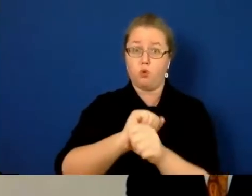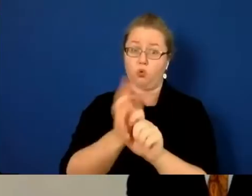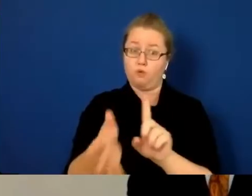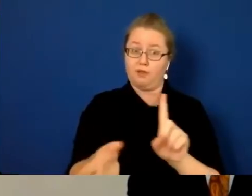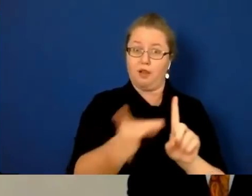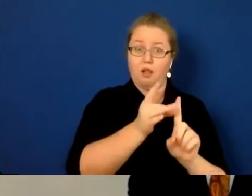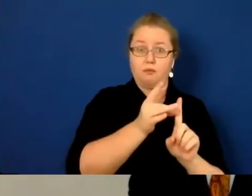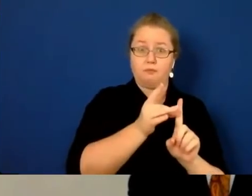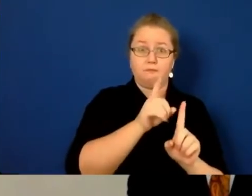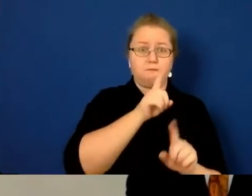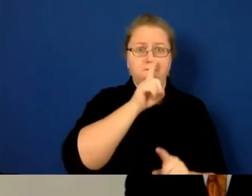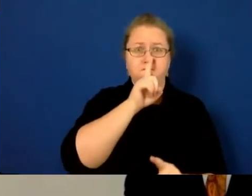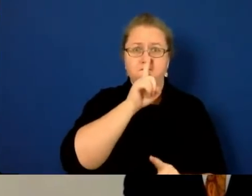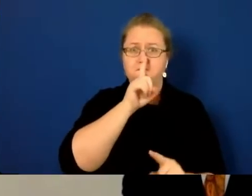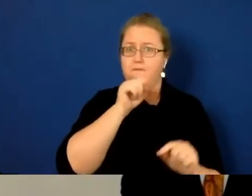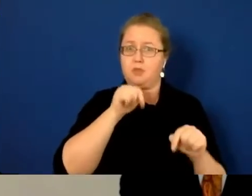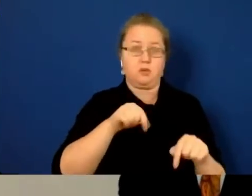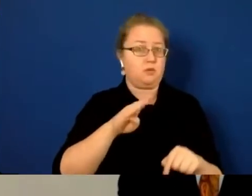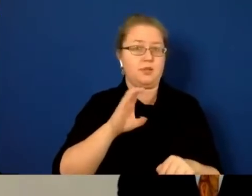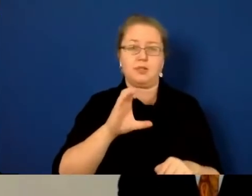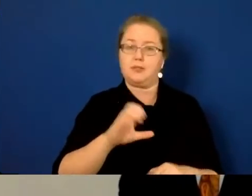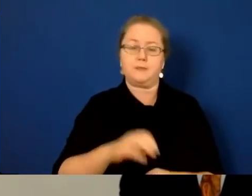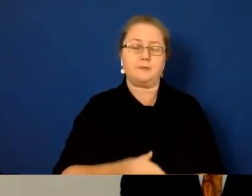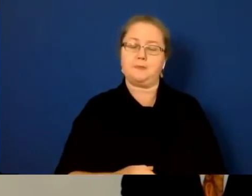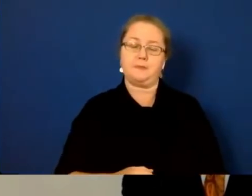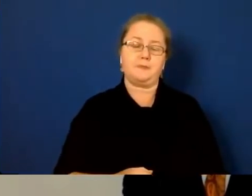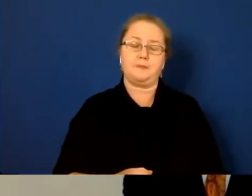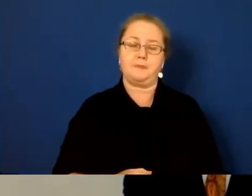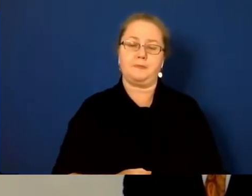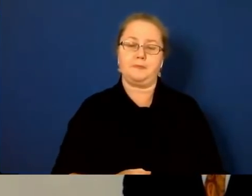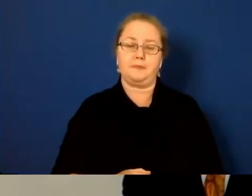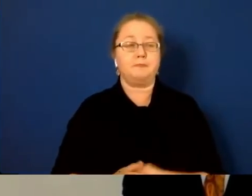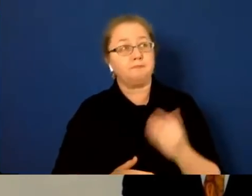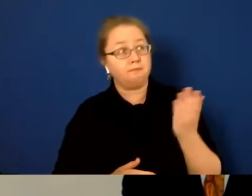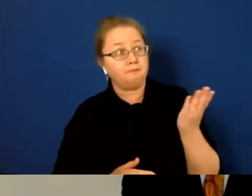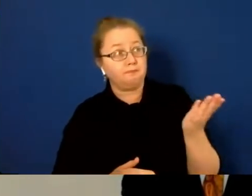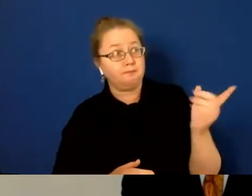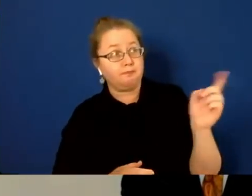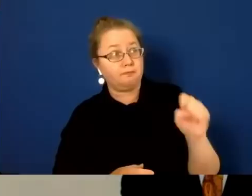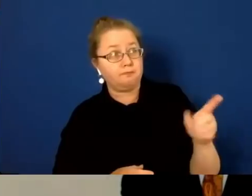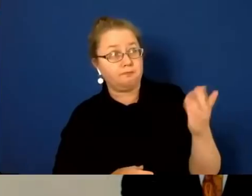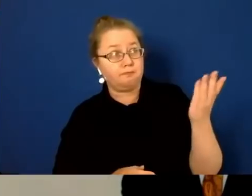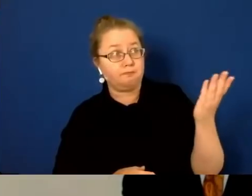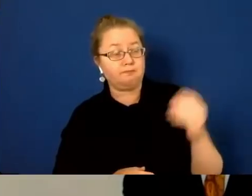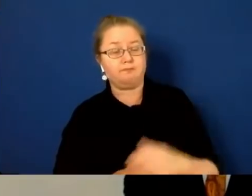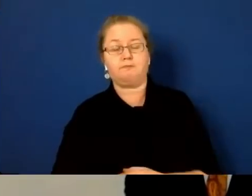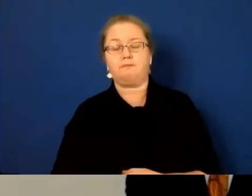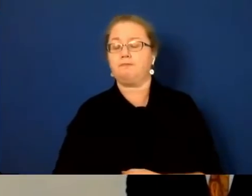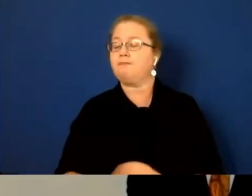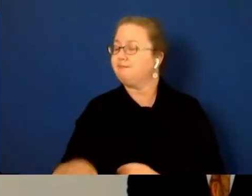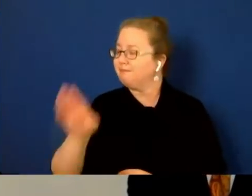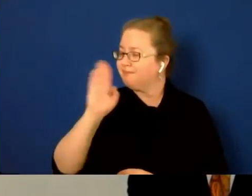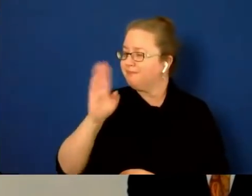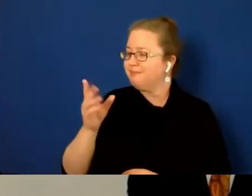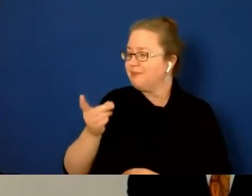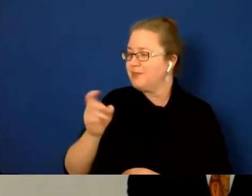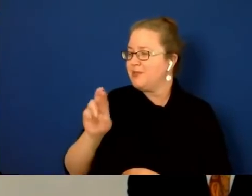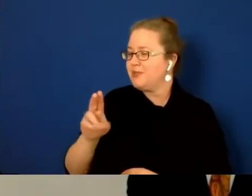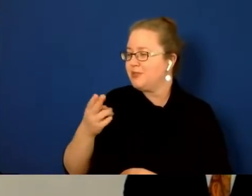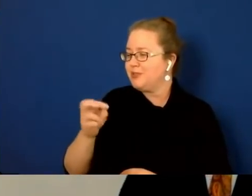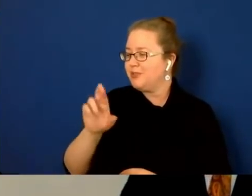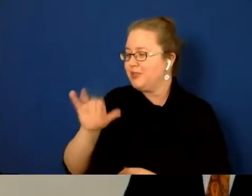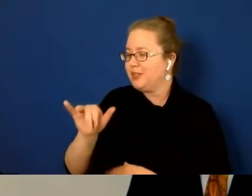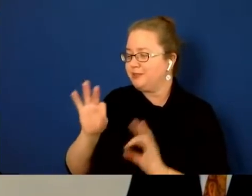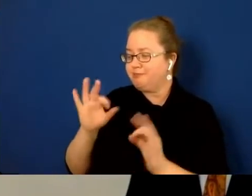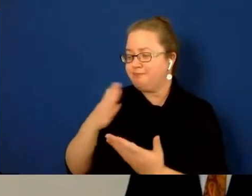California, and we've had a number of them who've come back and been infected whilst they were working in California. So it